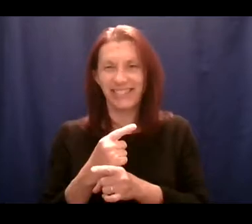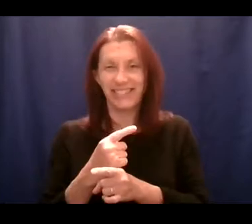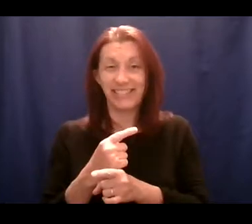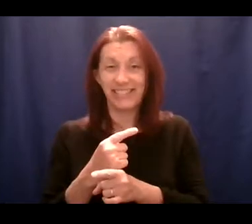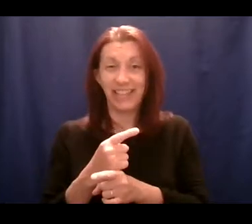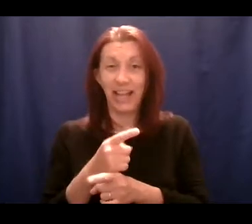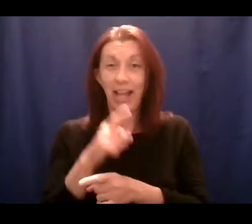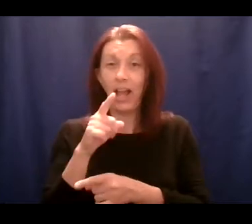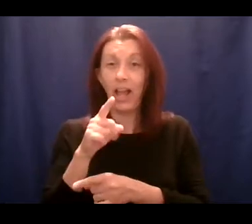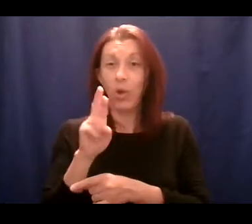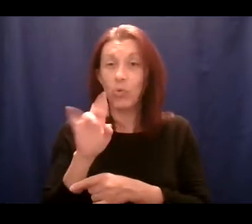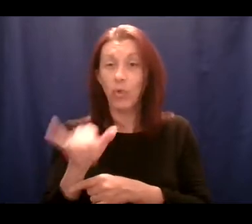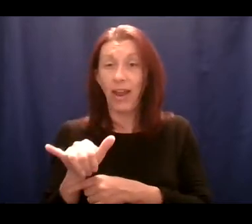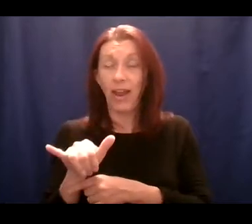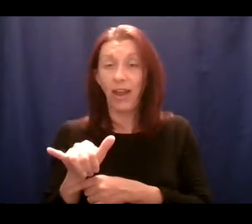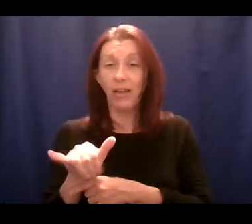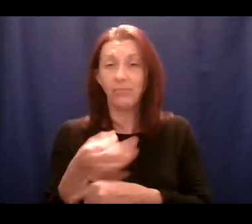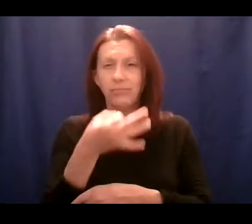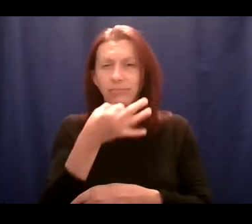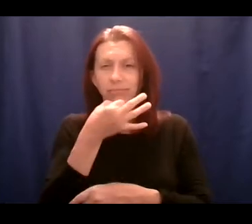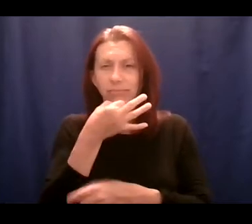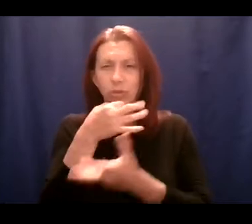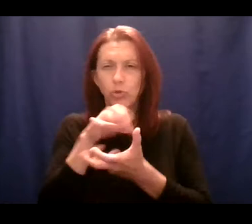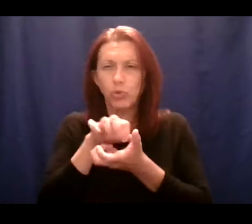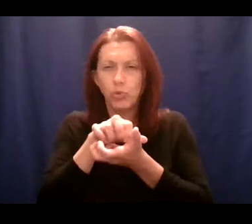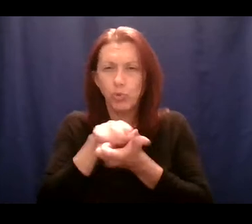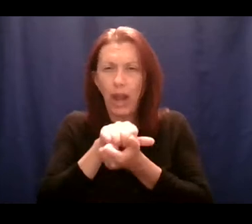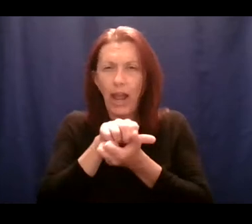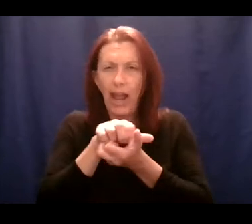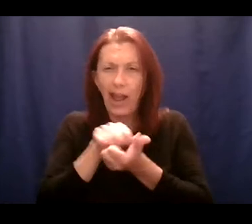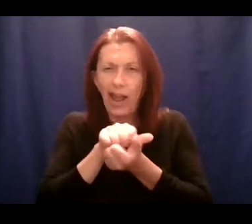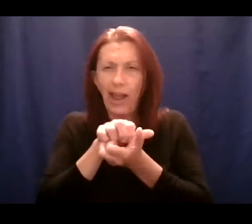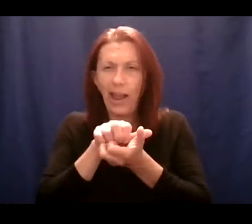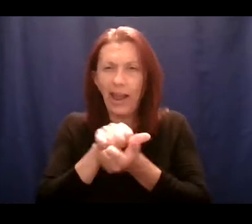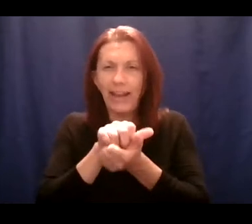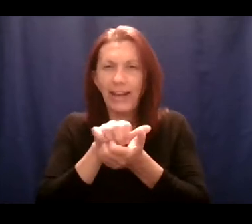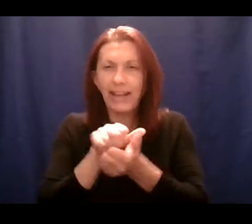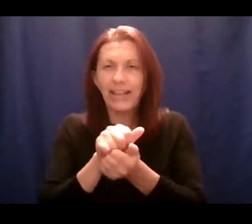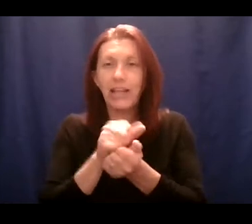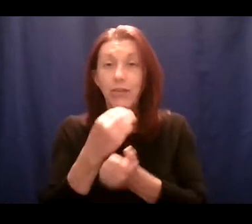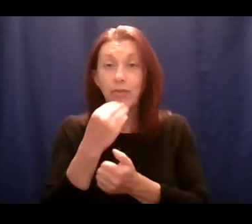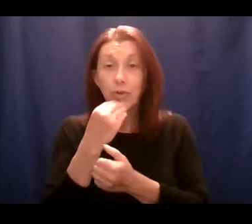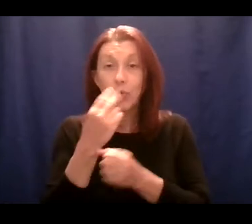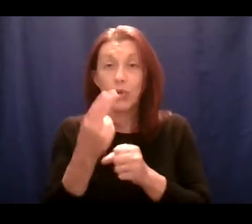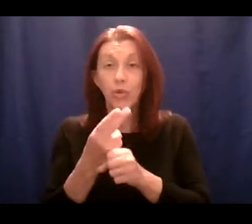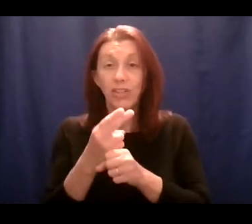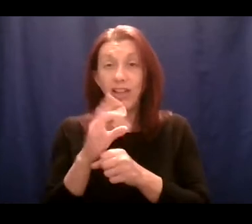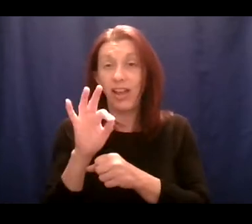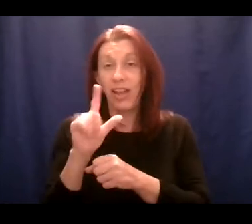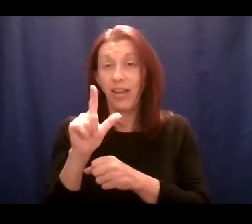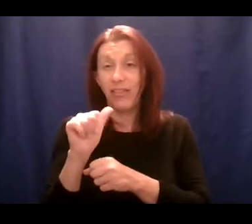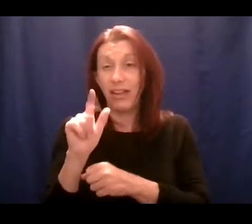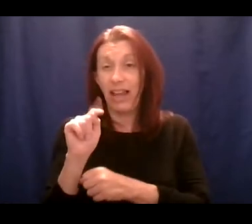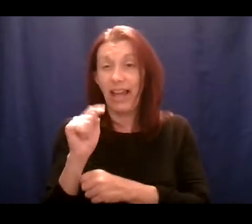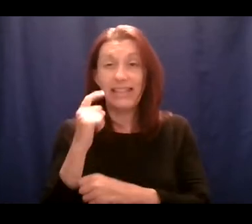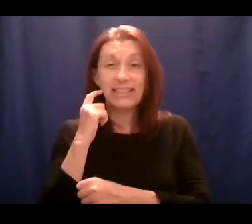or these rays are experts at grinding their food using very, very flat teeth. So they can crunch into things